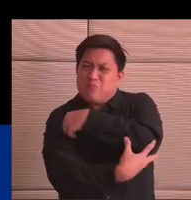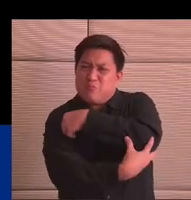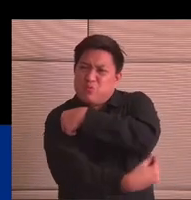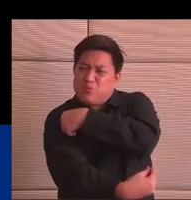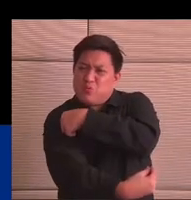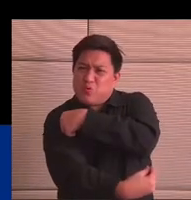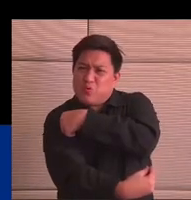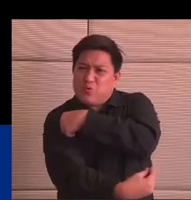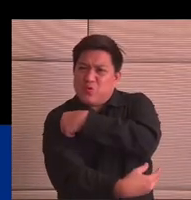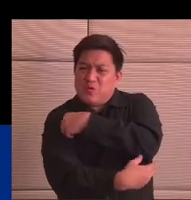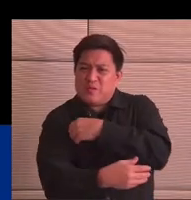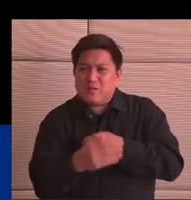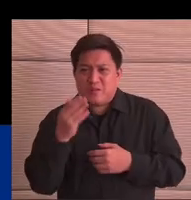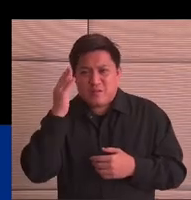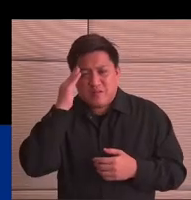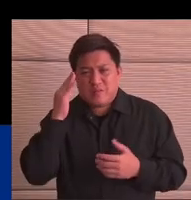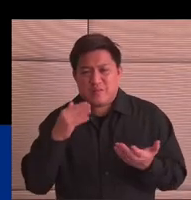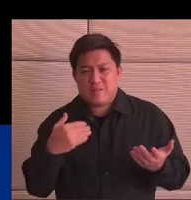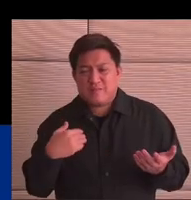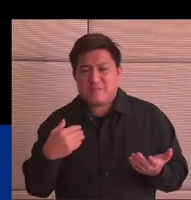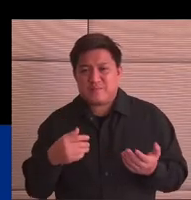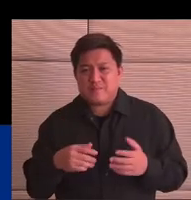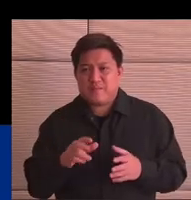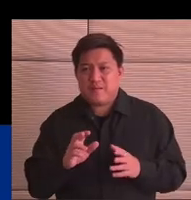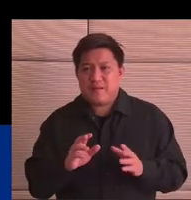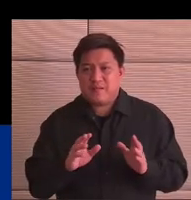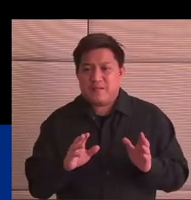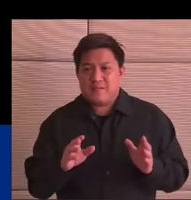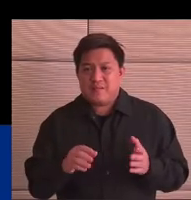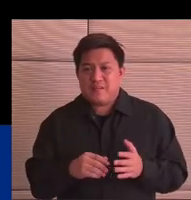And of course, we all know about the PISA rankings, where